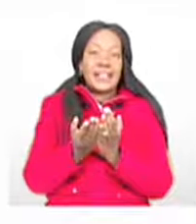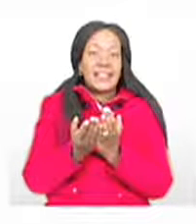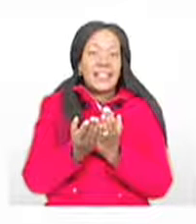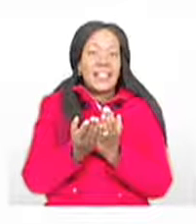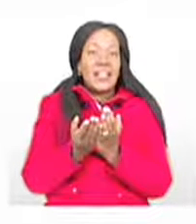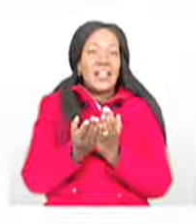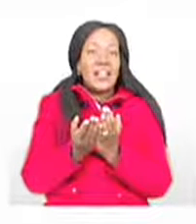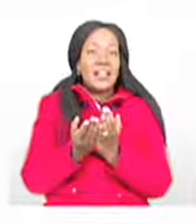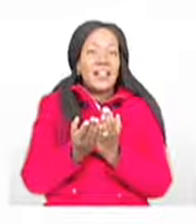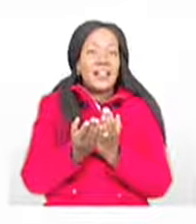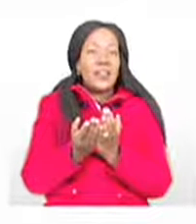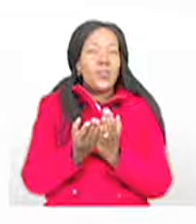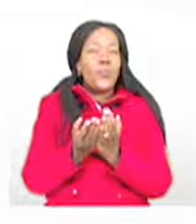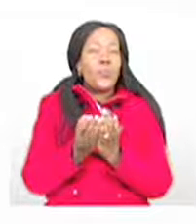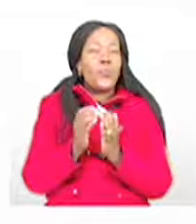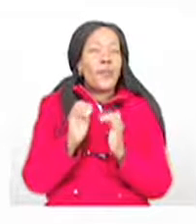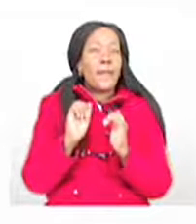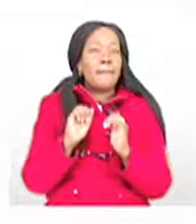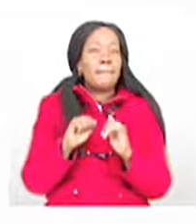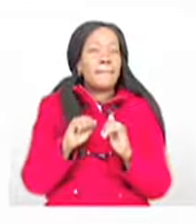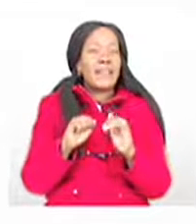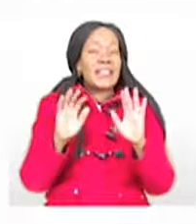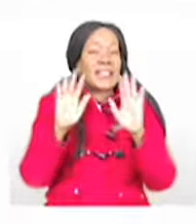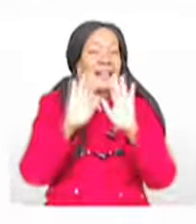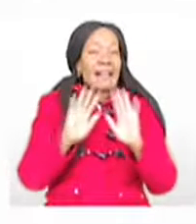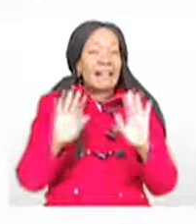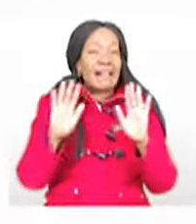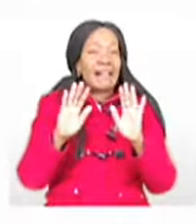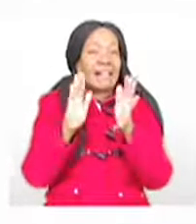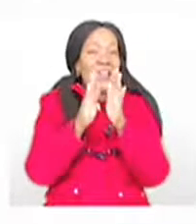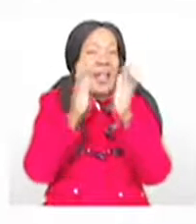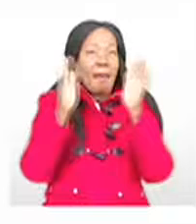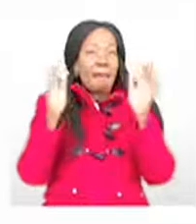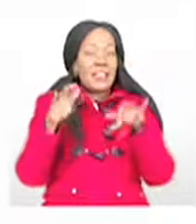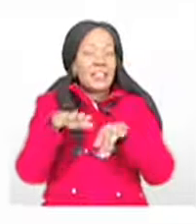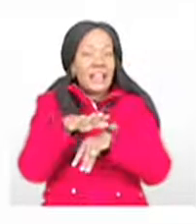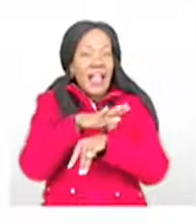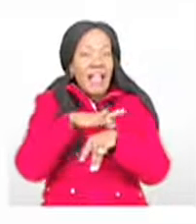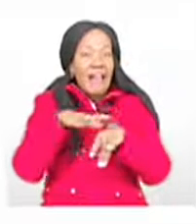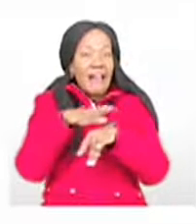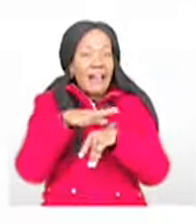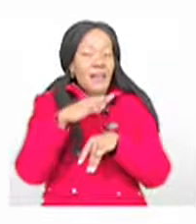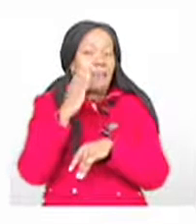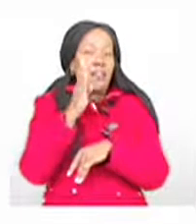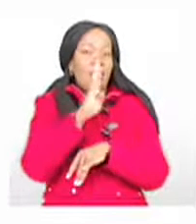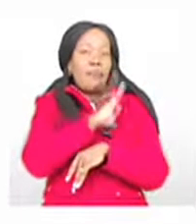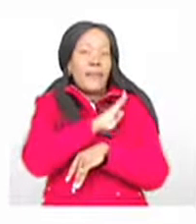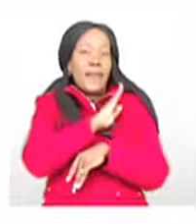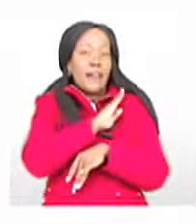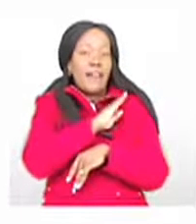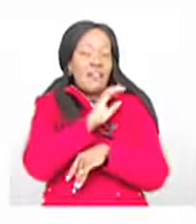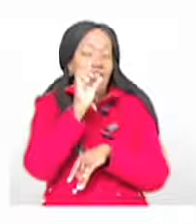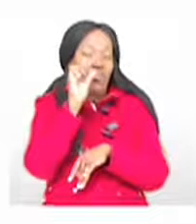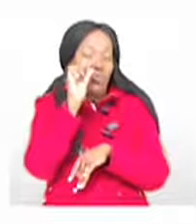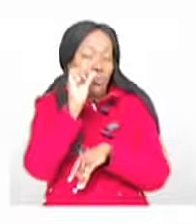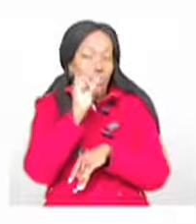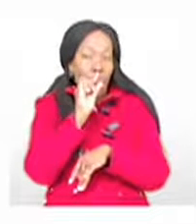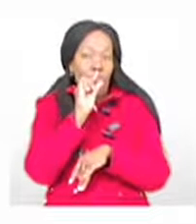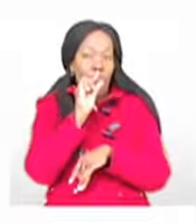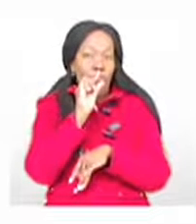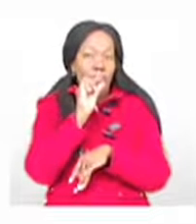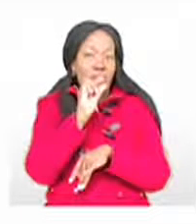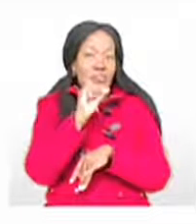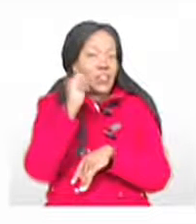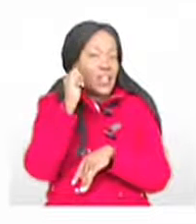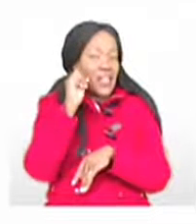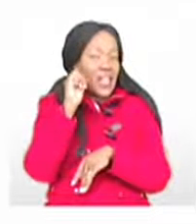We need to color the biggest animal brown, the smallest animal